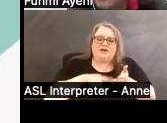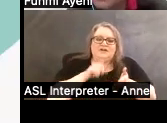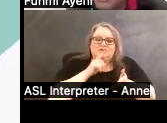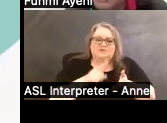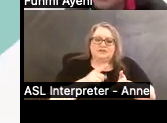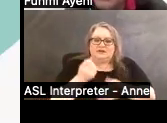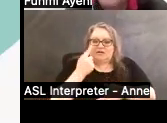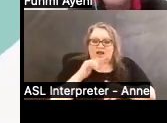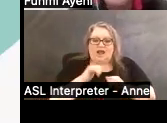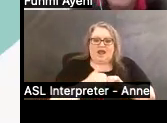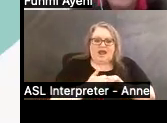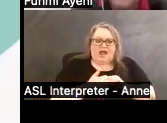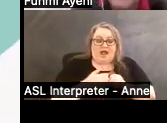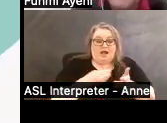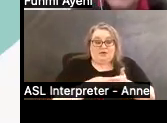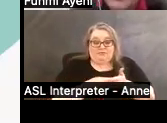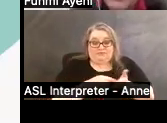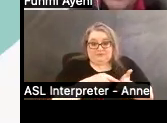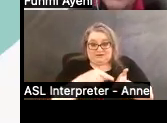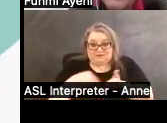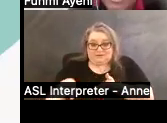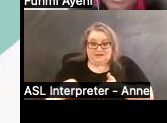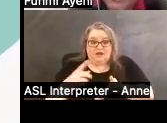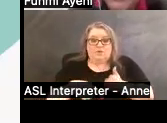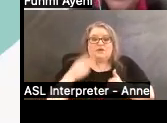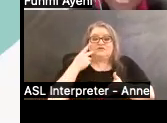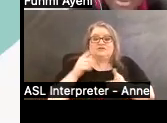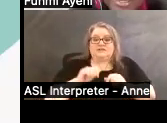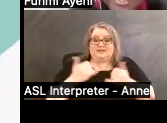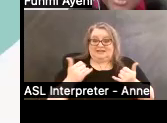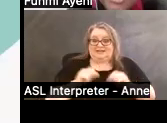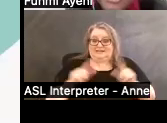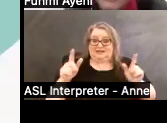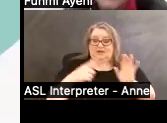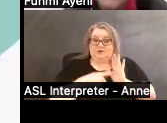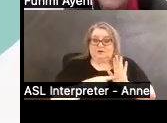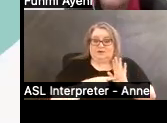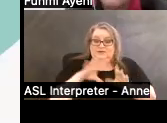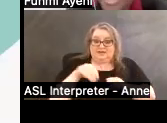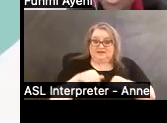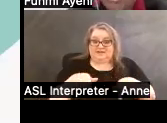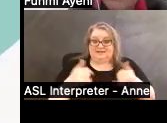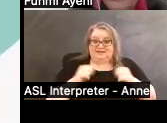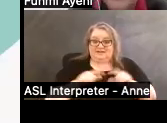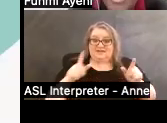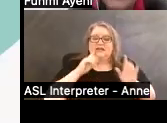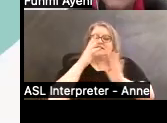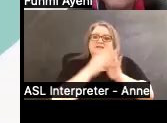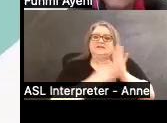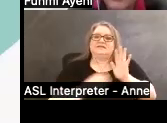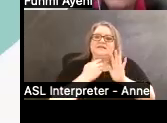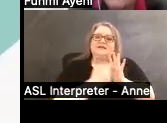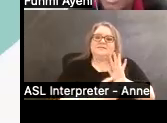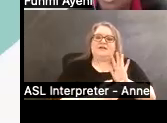how funds were dispersed. And what you see in this slide, or what is represented in this slide, is a table